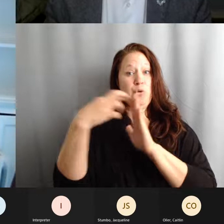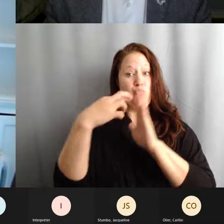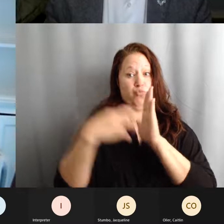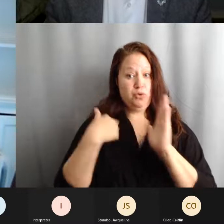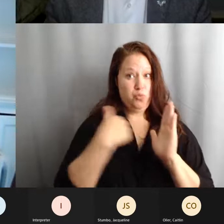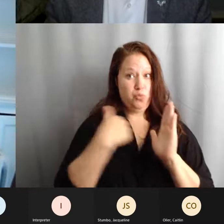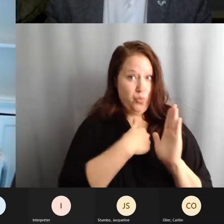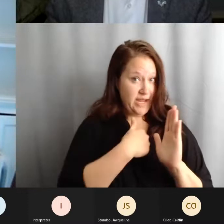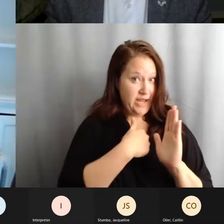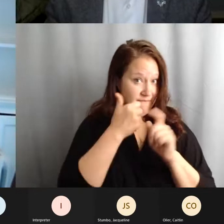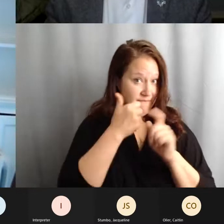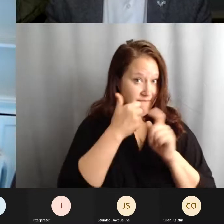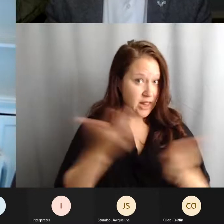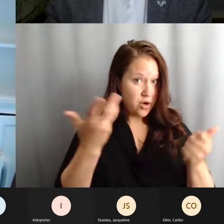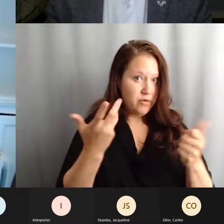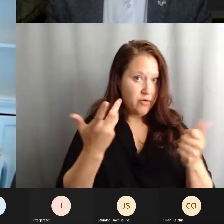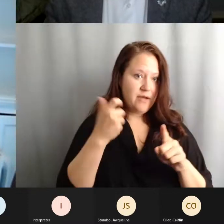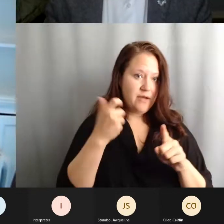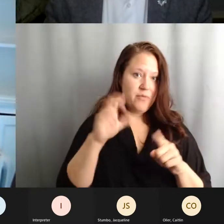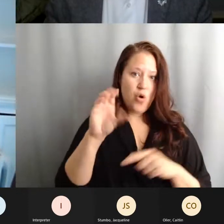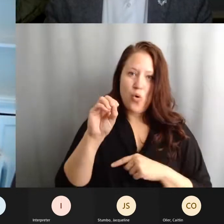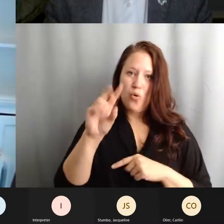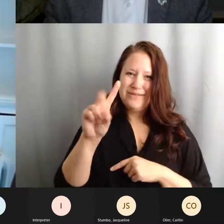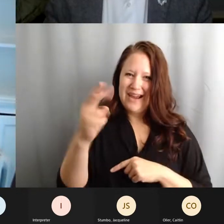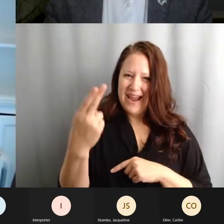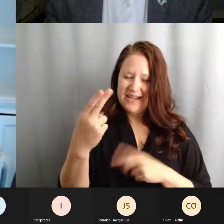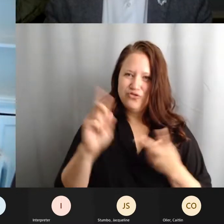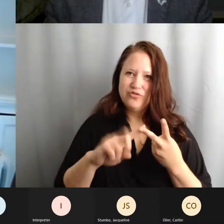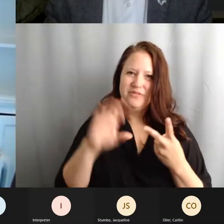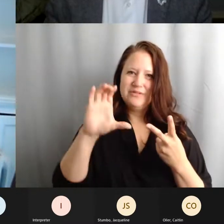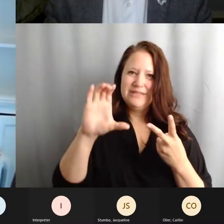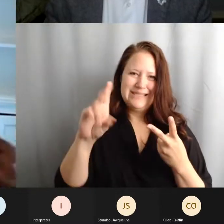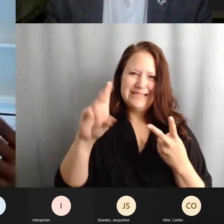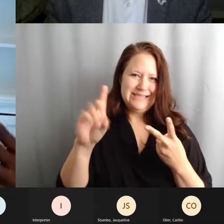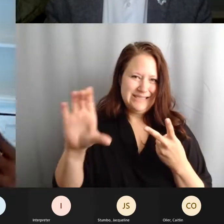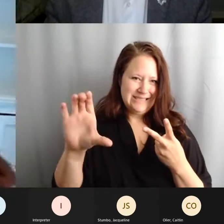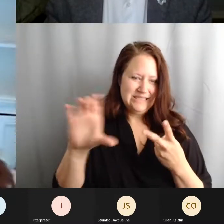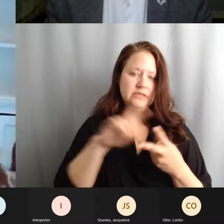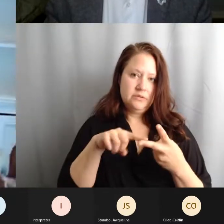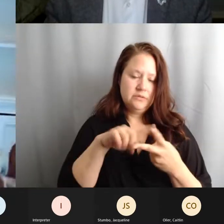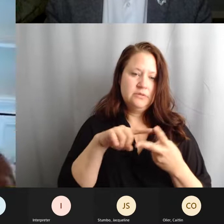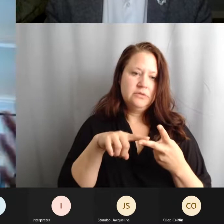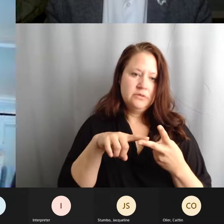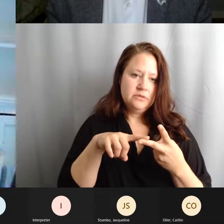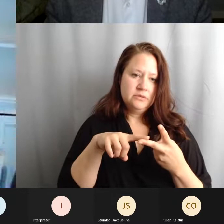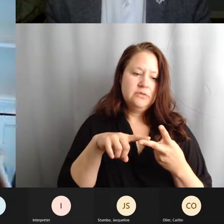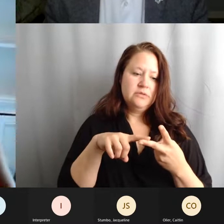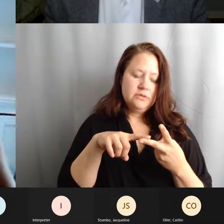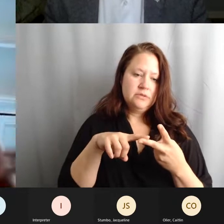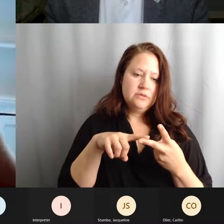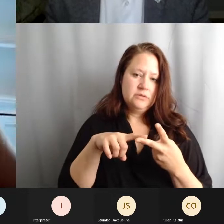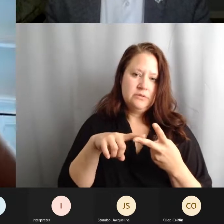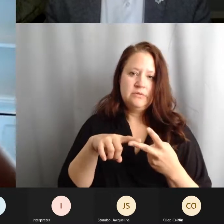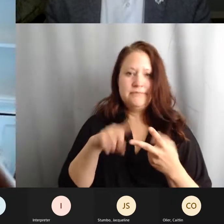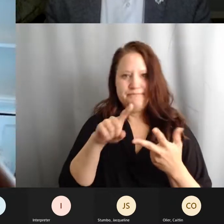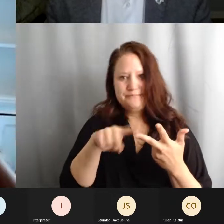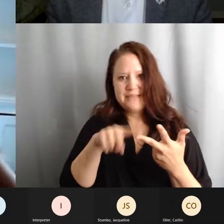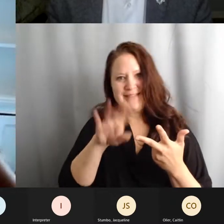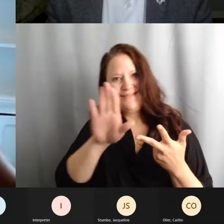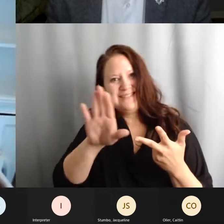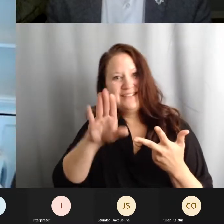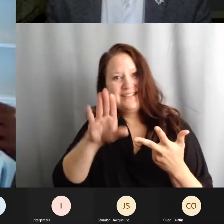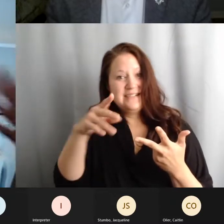follow based on Ohio Department of Health and CDC, and And to Vinny's point, like, will that